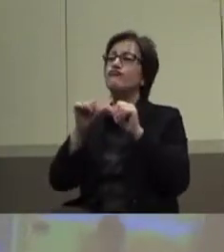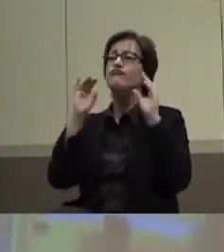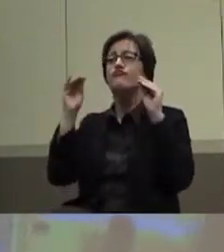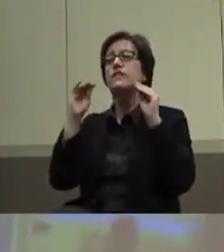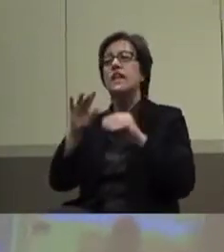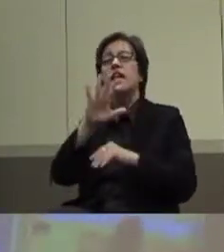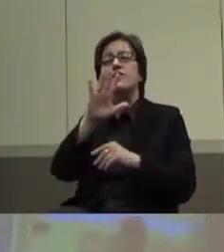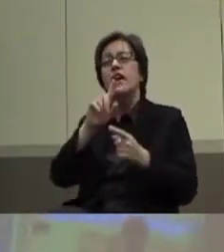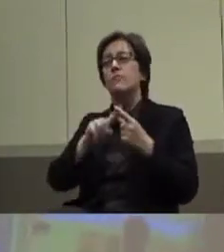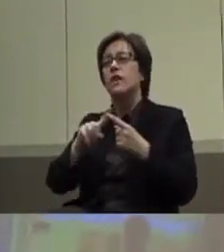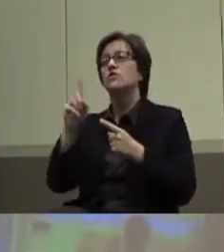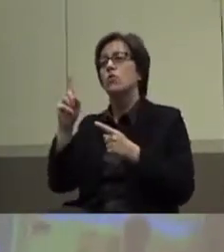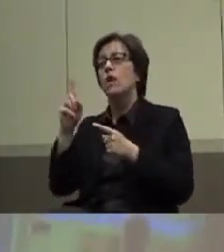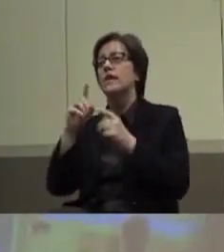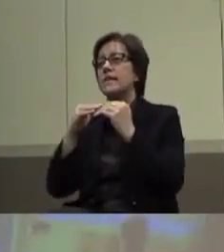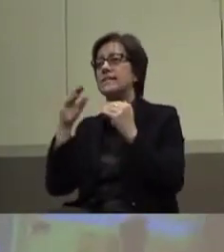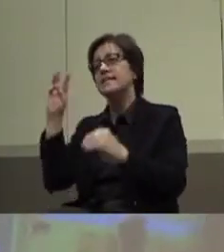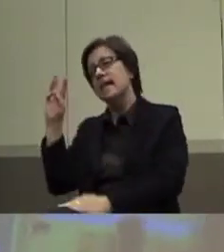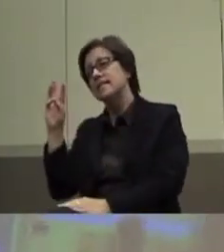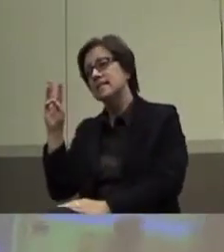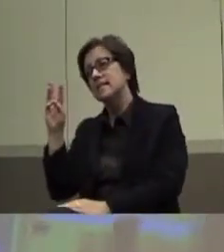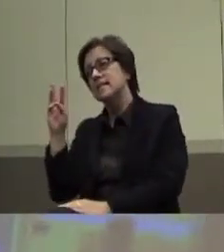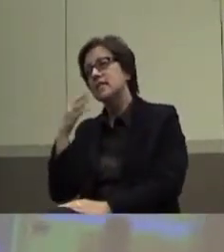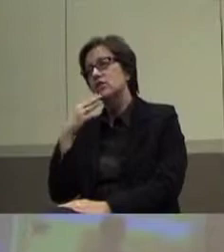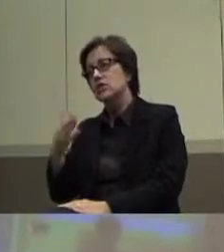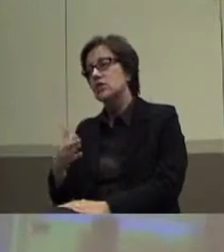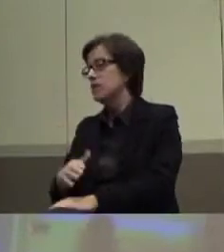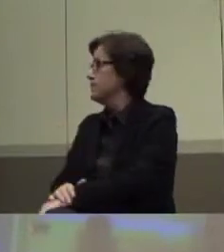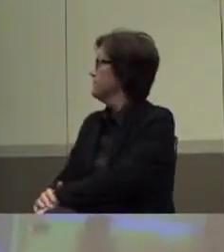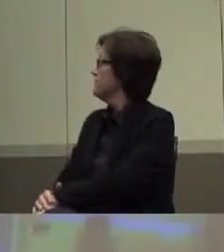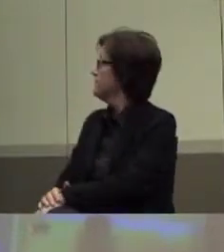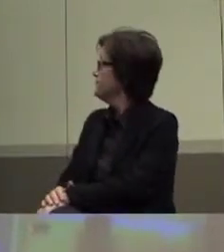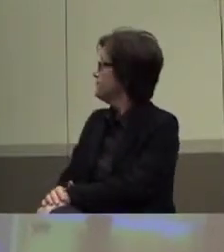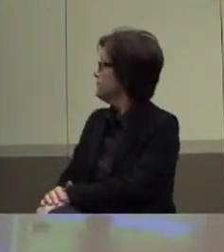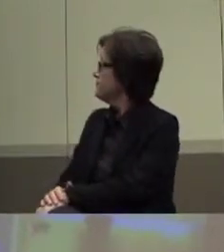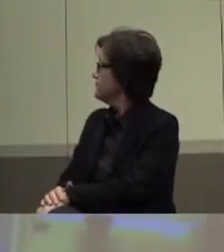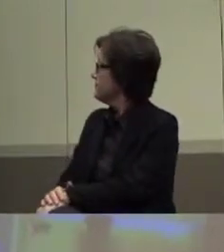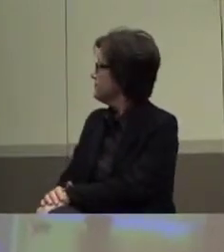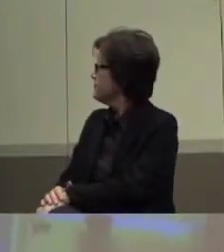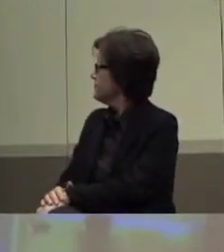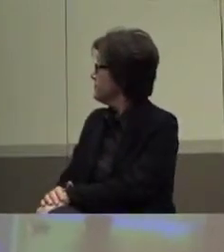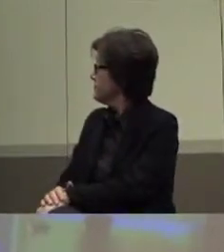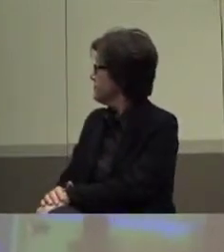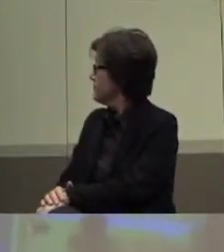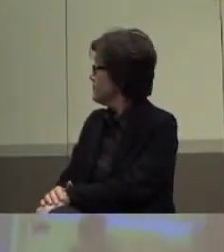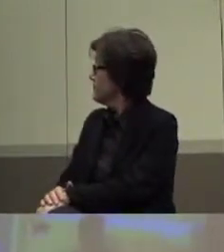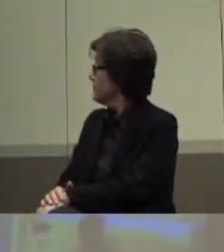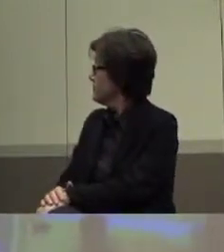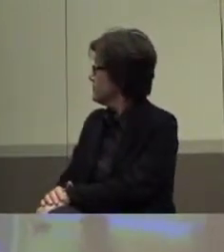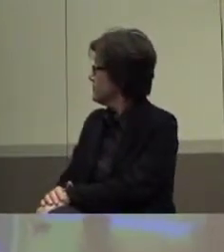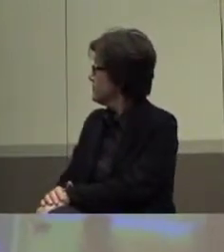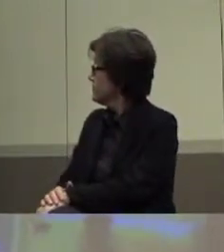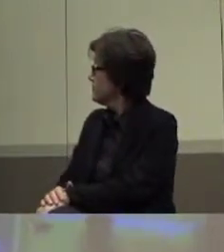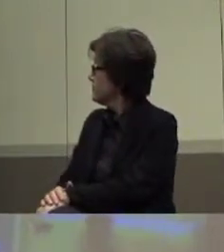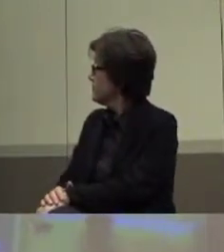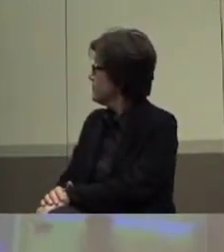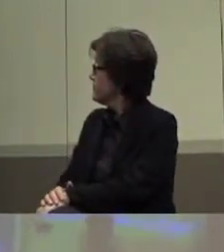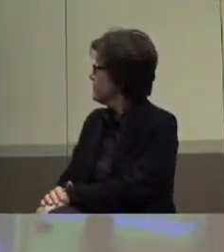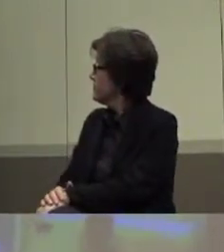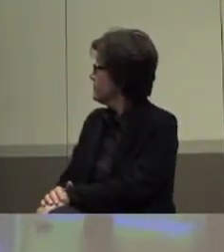Okay, good. All right, Matt. We need to come back over here now. And Justin, I'd like you to turn